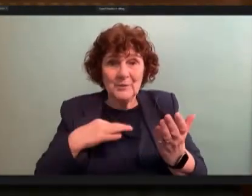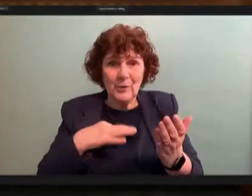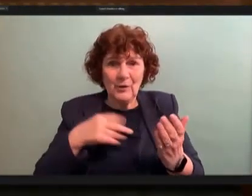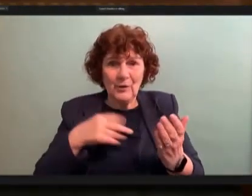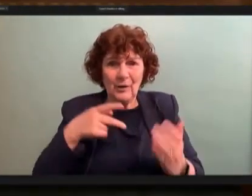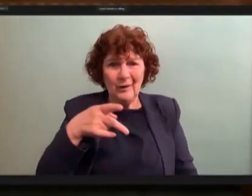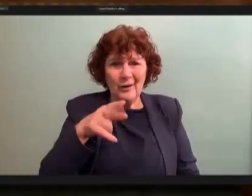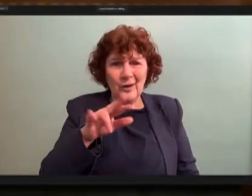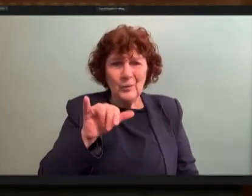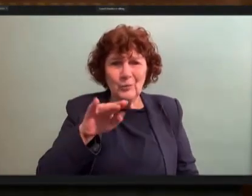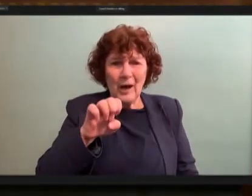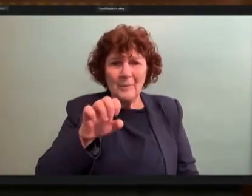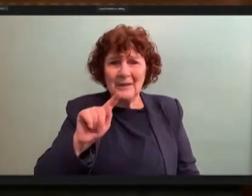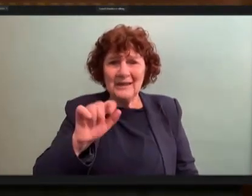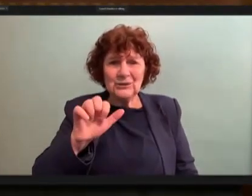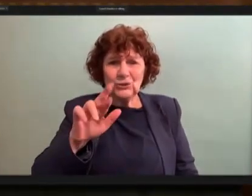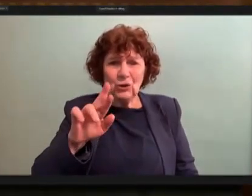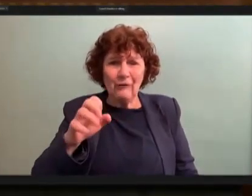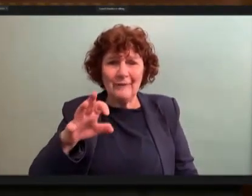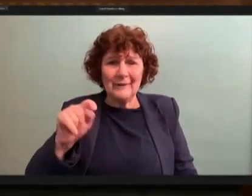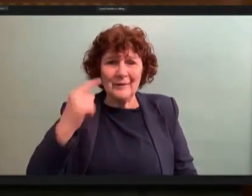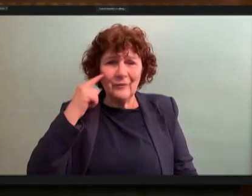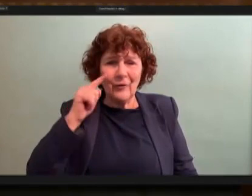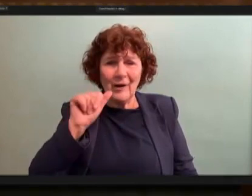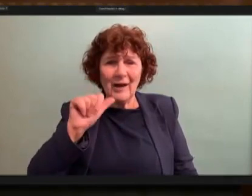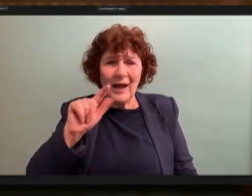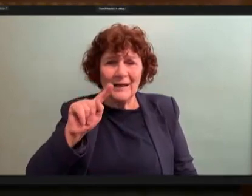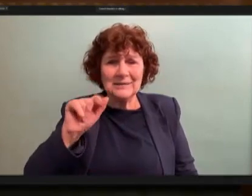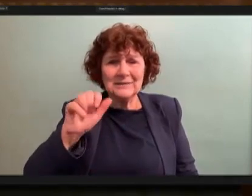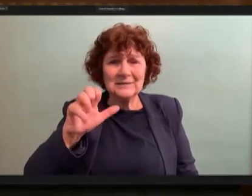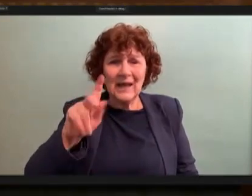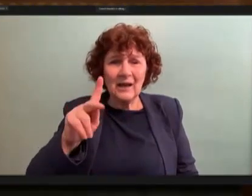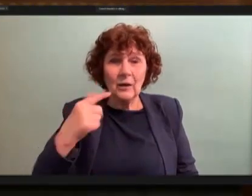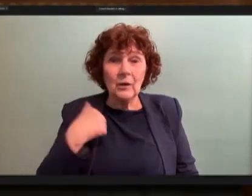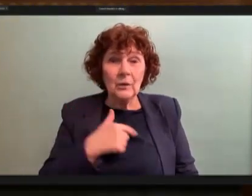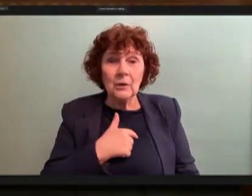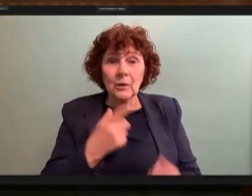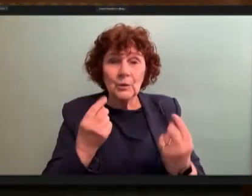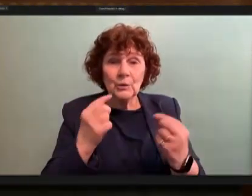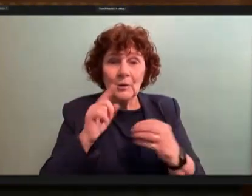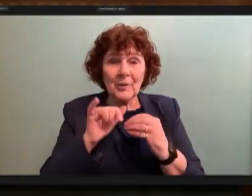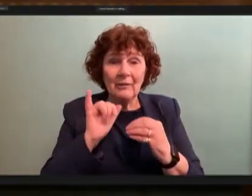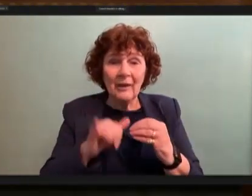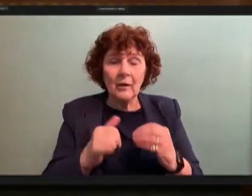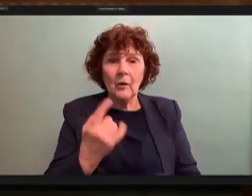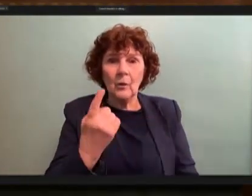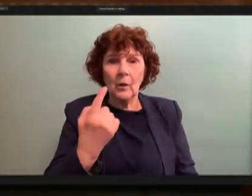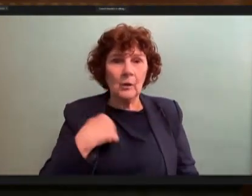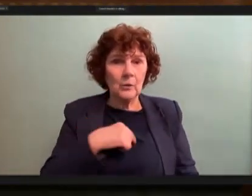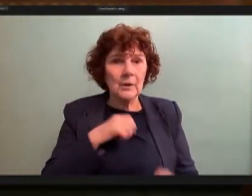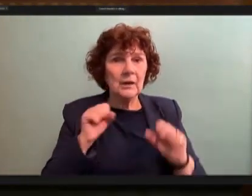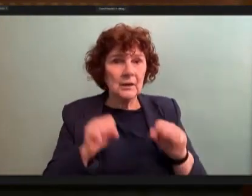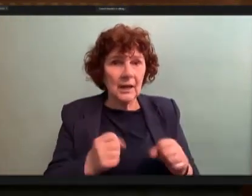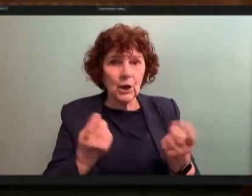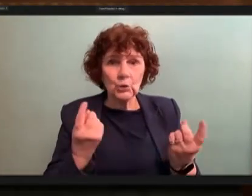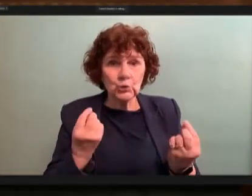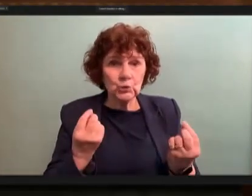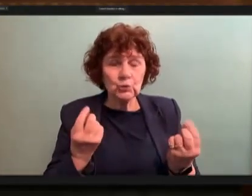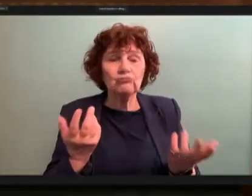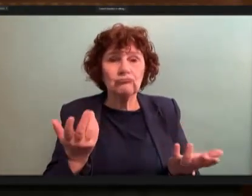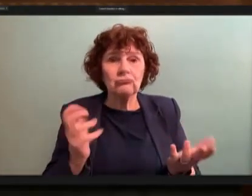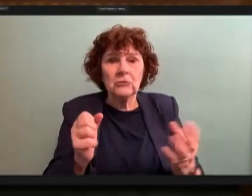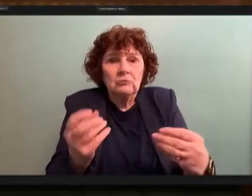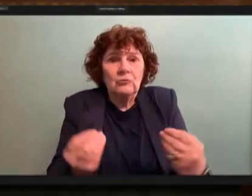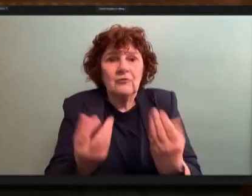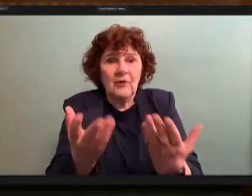Now, what do we do about this? One of the things that we can do is to provide an